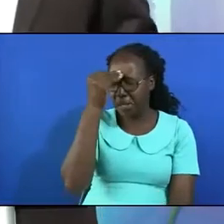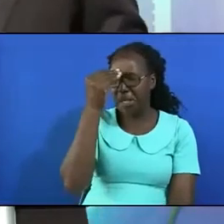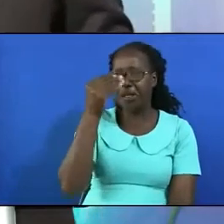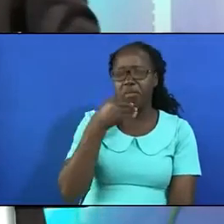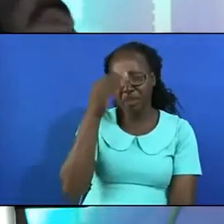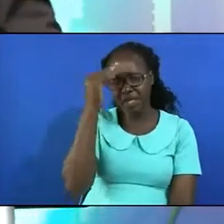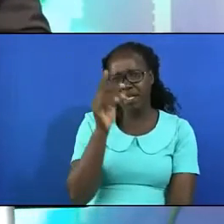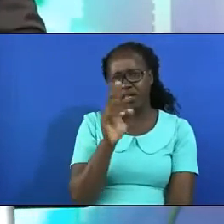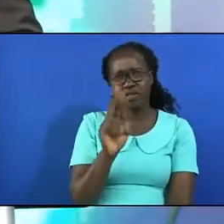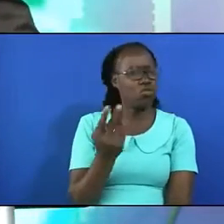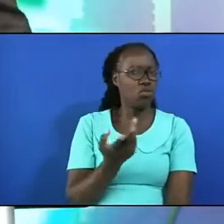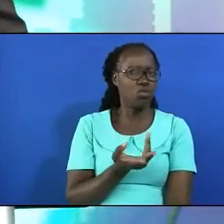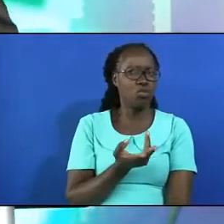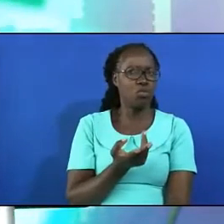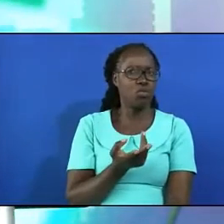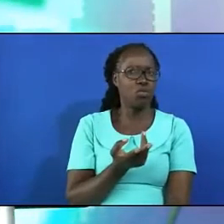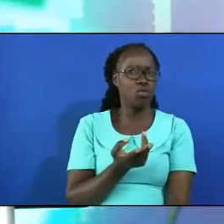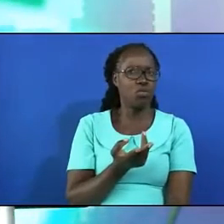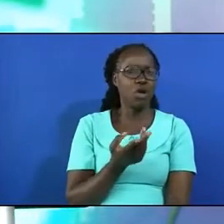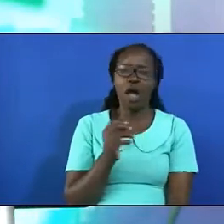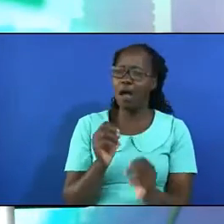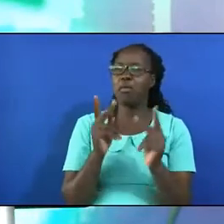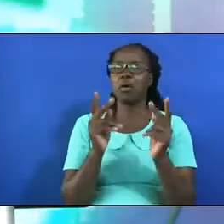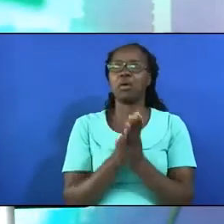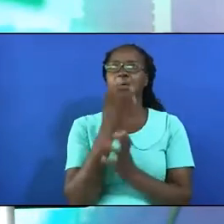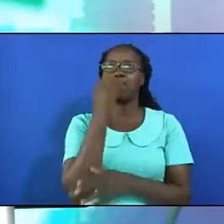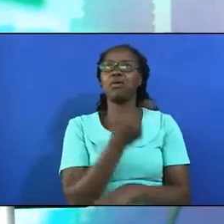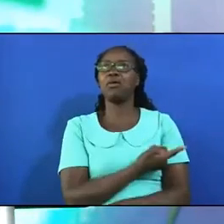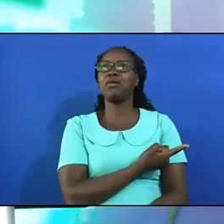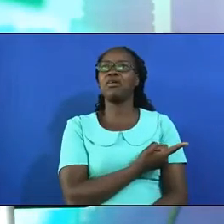pretending. Yeah, I'm